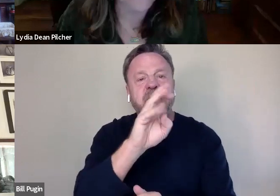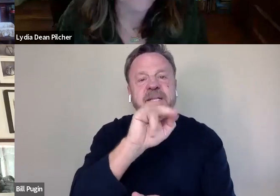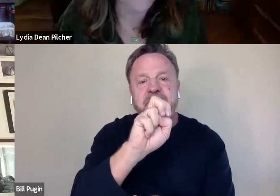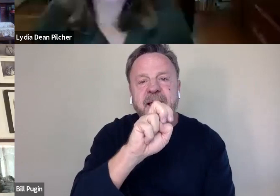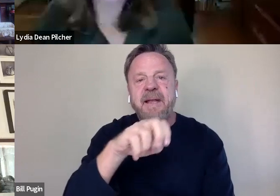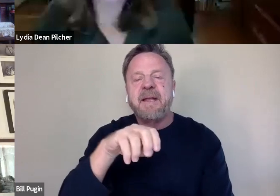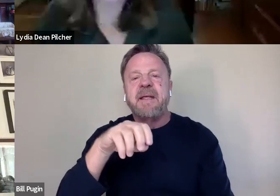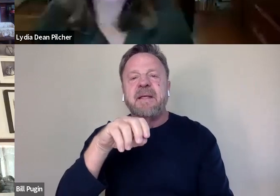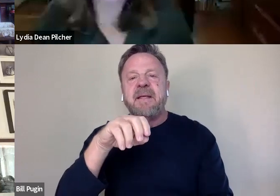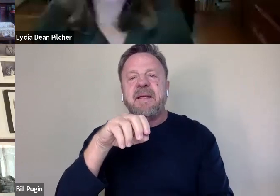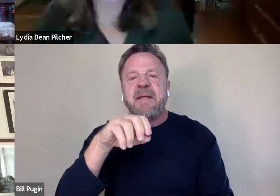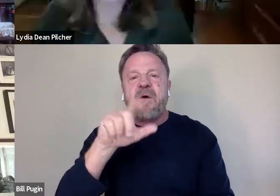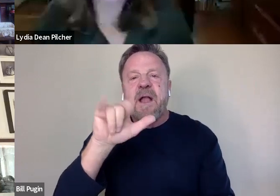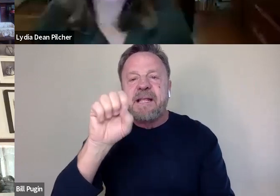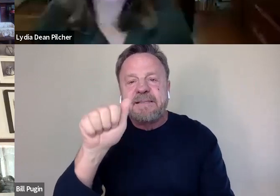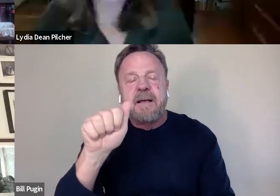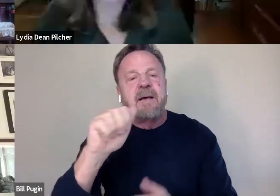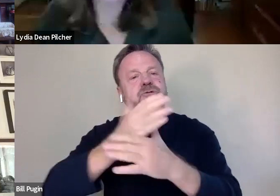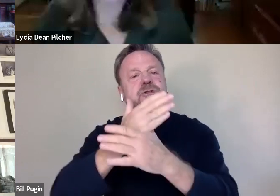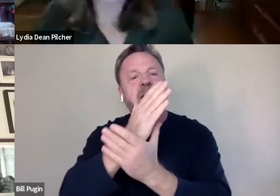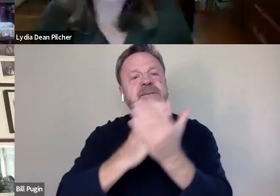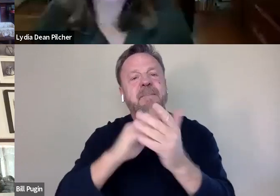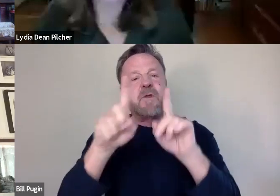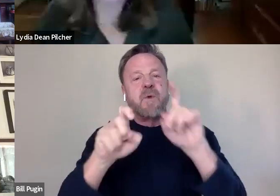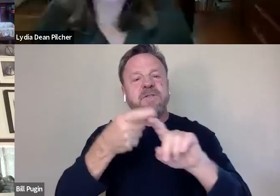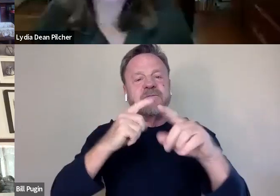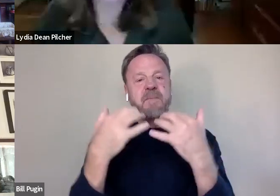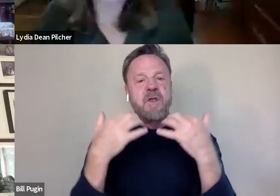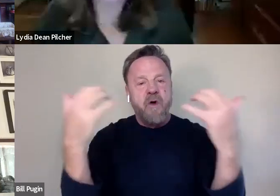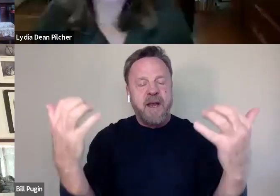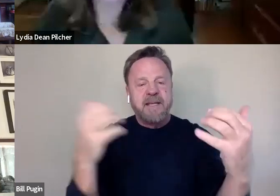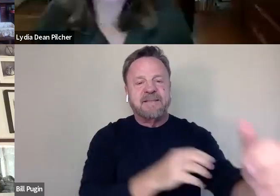on and share some of the questions from our audience.